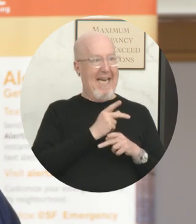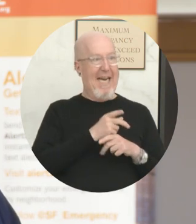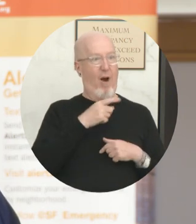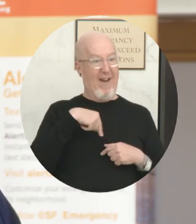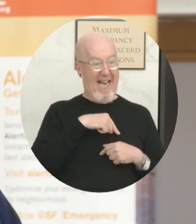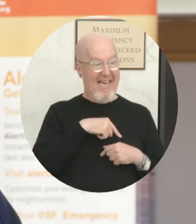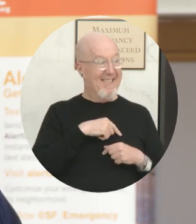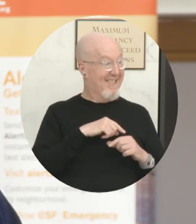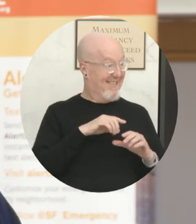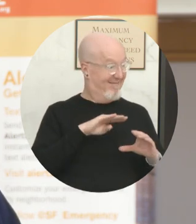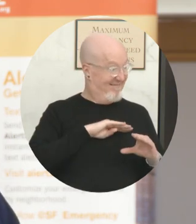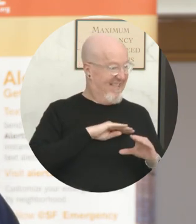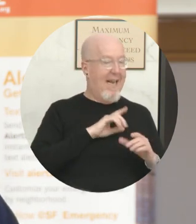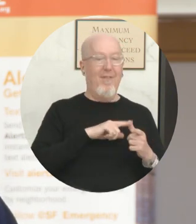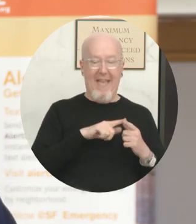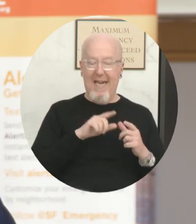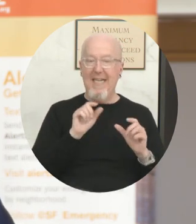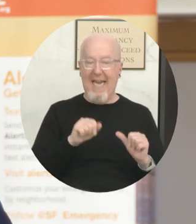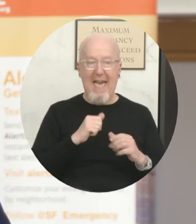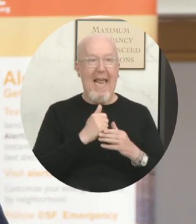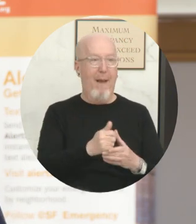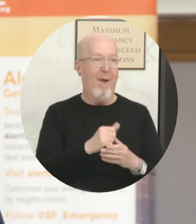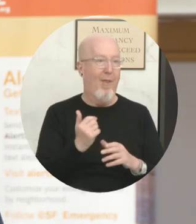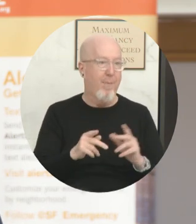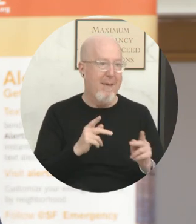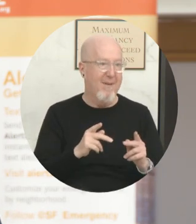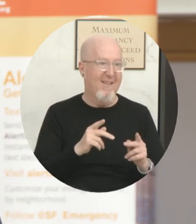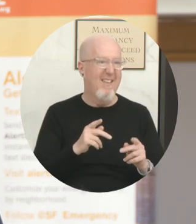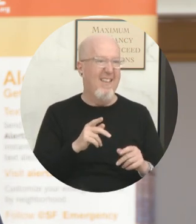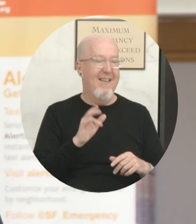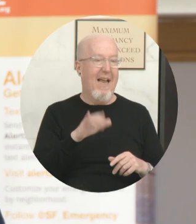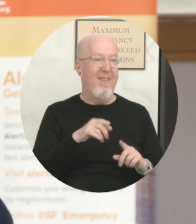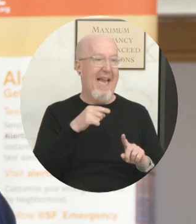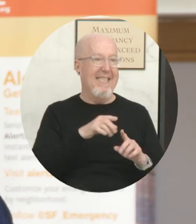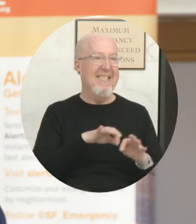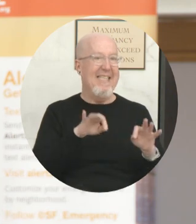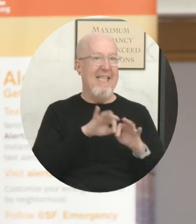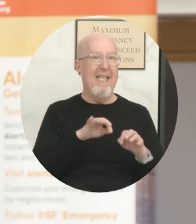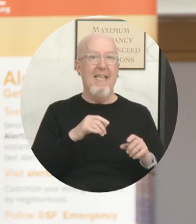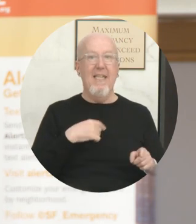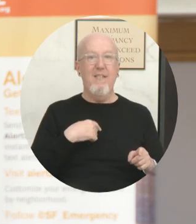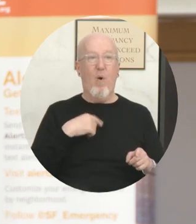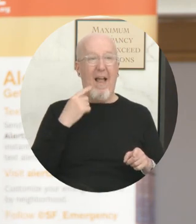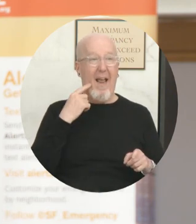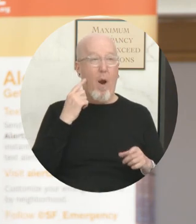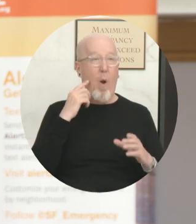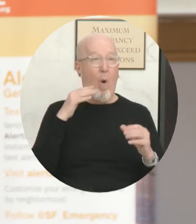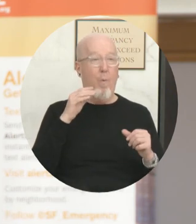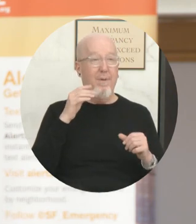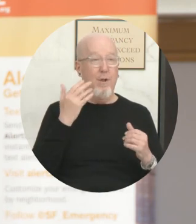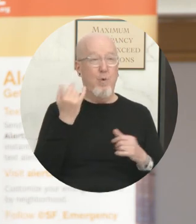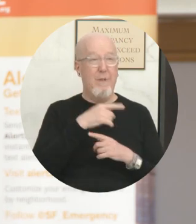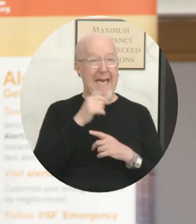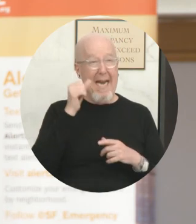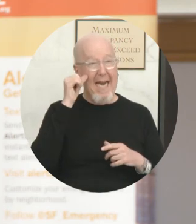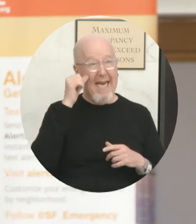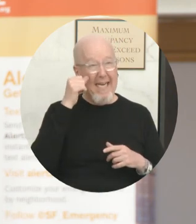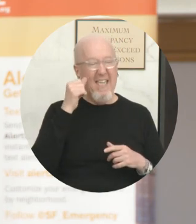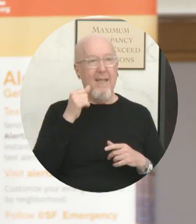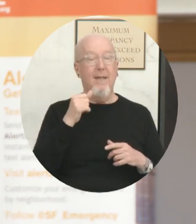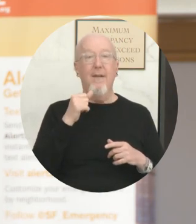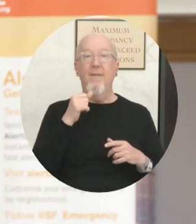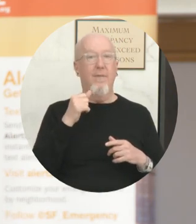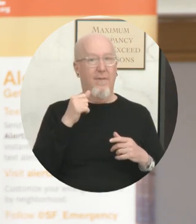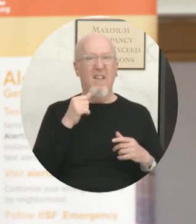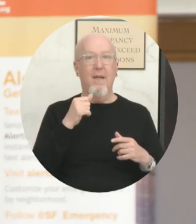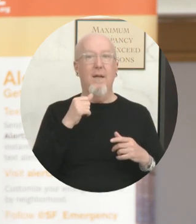help others. And that is the key. We have to be able to help others. So I hope the takeaway from today is really